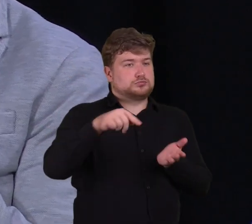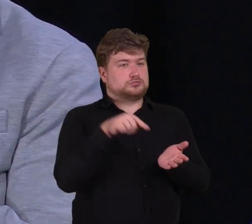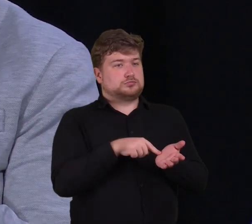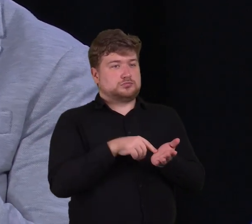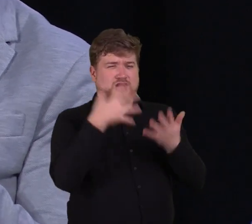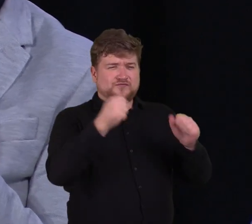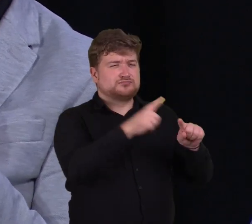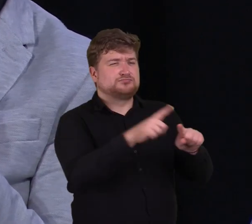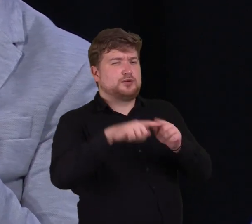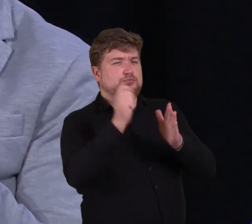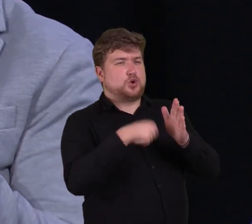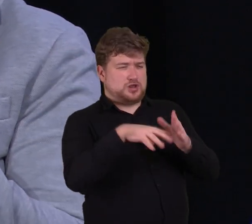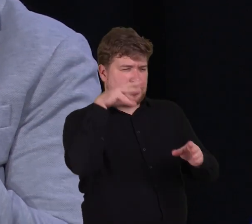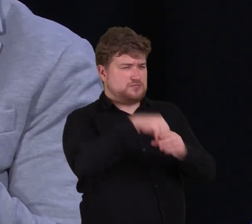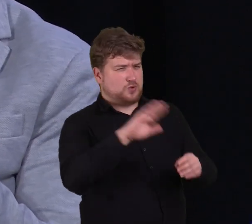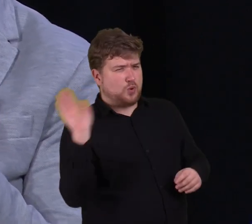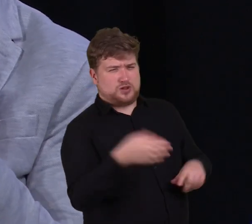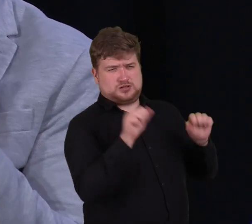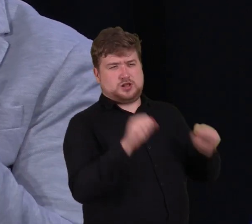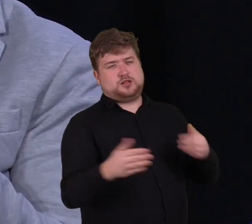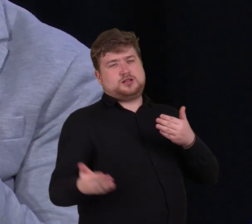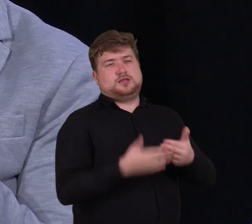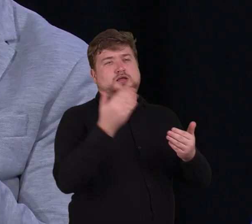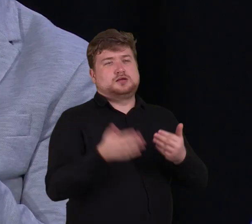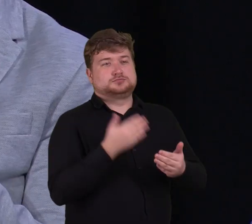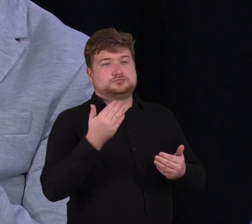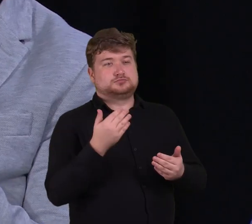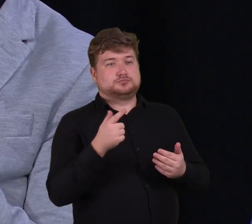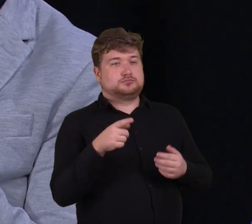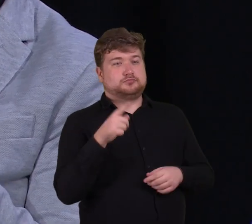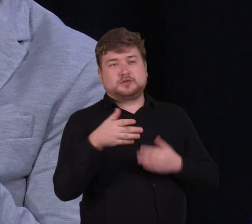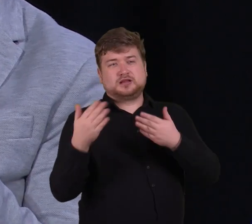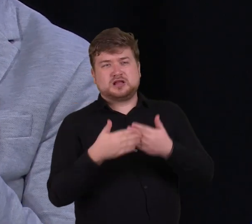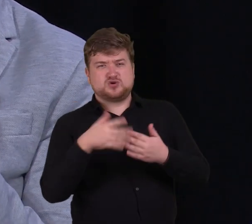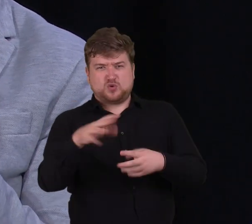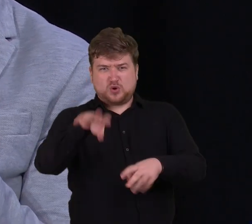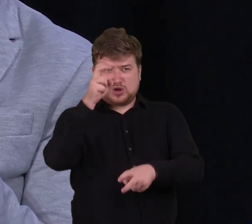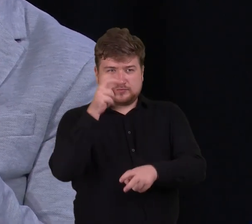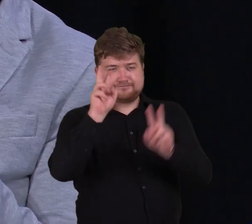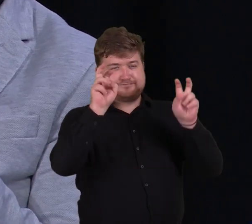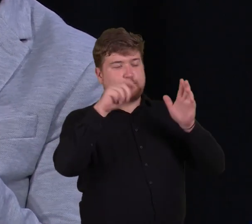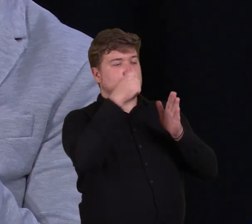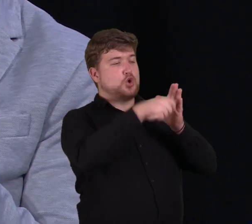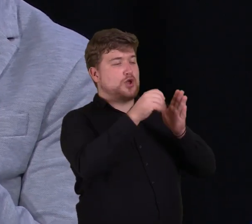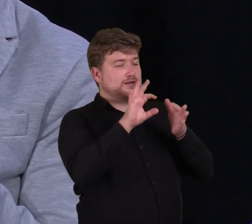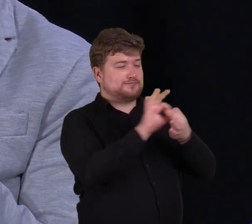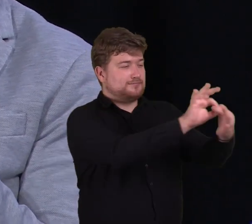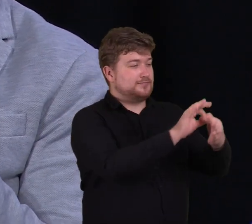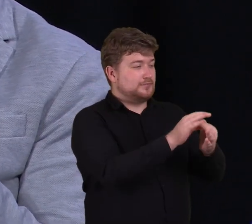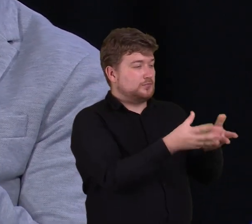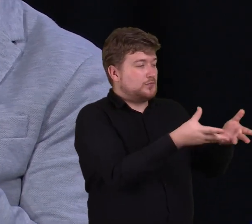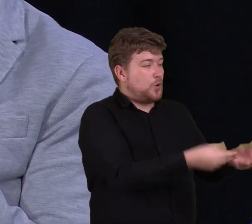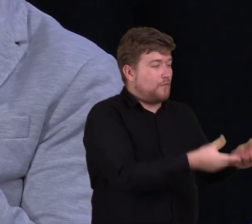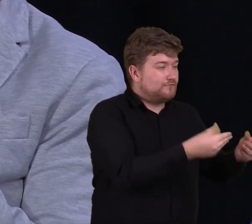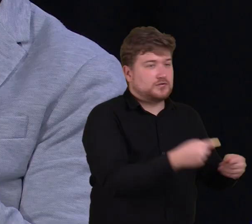including hard ones and soft ones, and we can combine them, we can combine calls. But definitely that's important when we